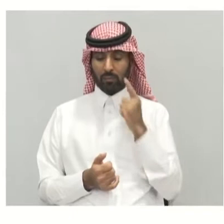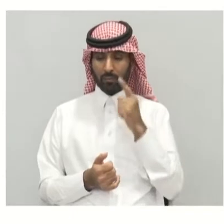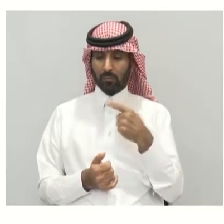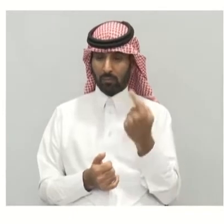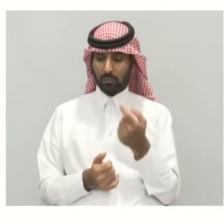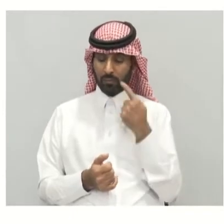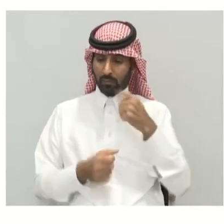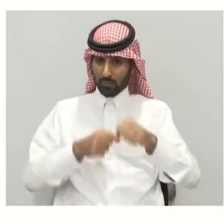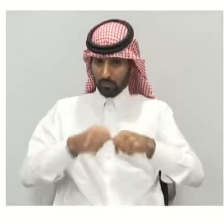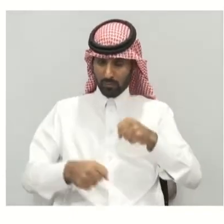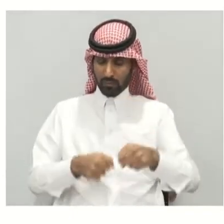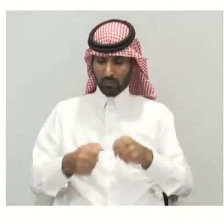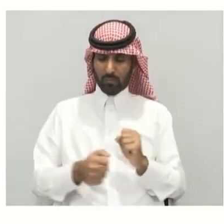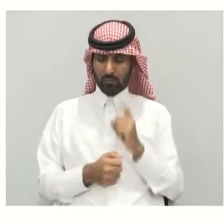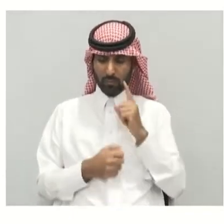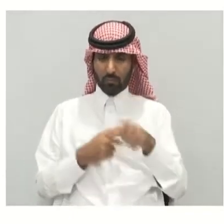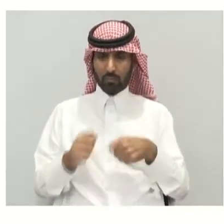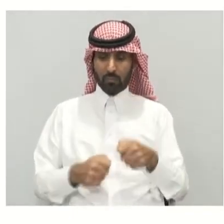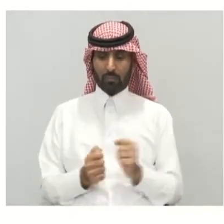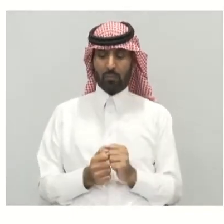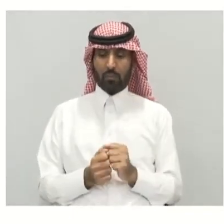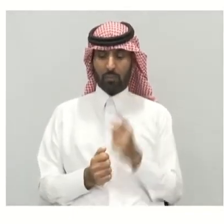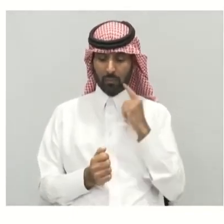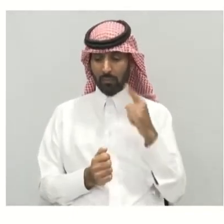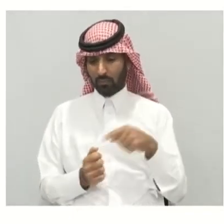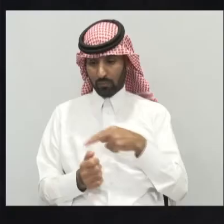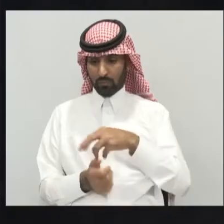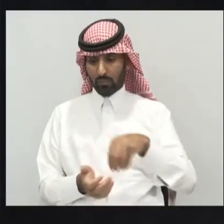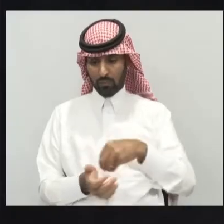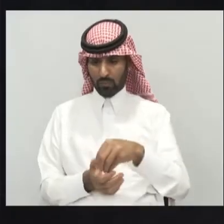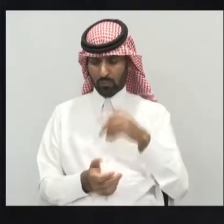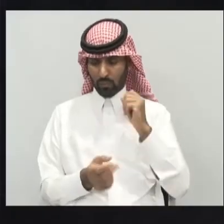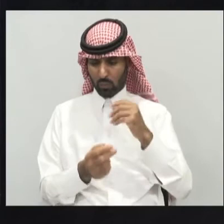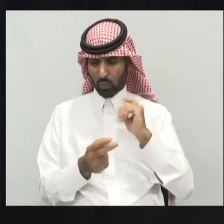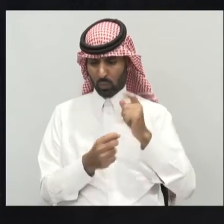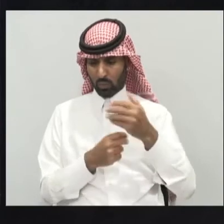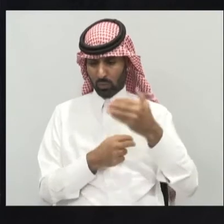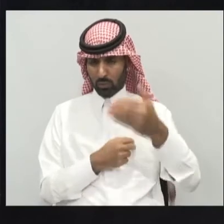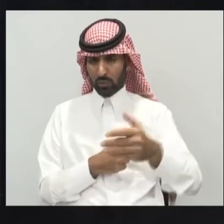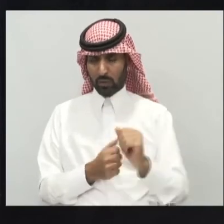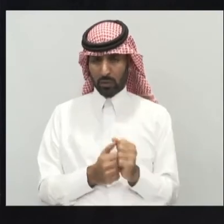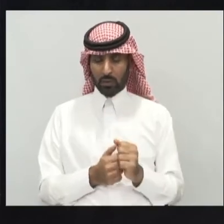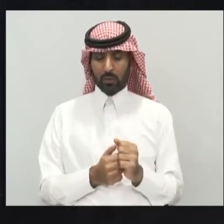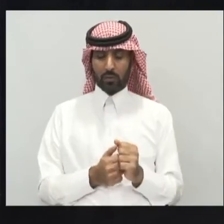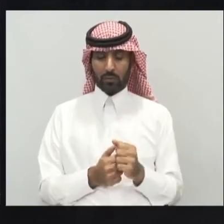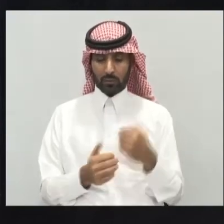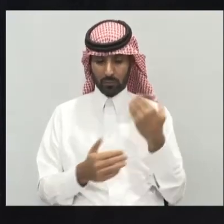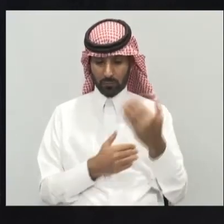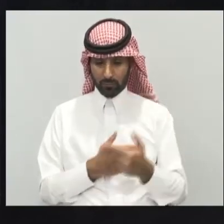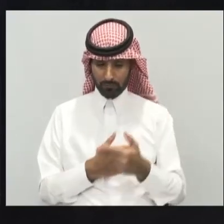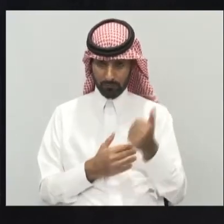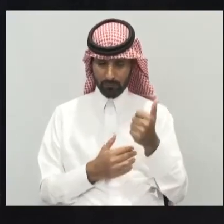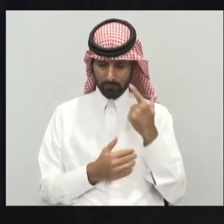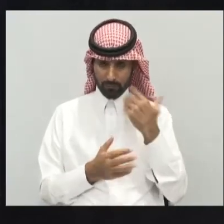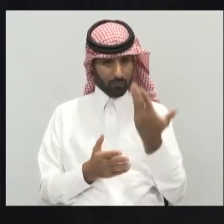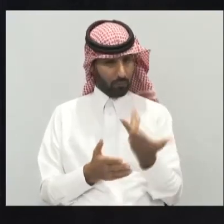a bike, biking across the country. Biking in a long distance away from people. Do you think there are some